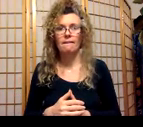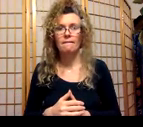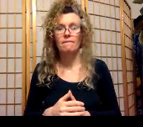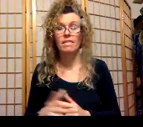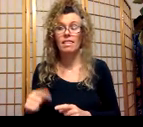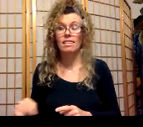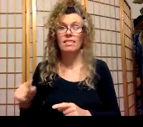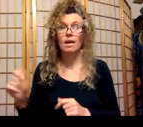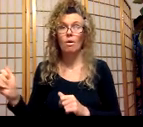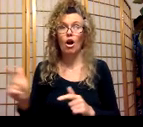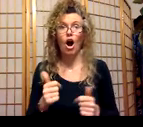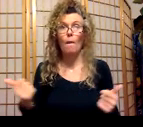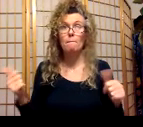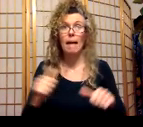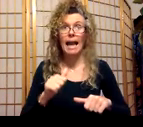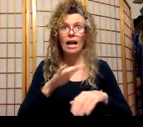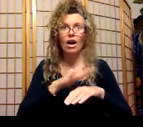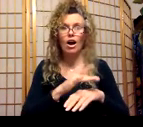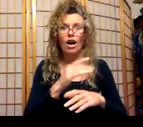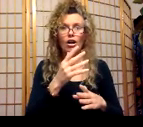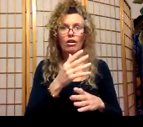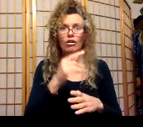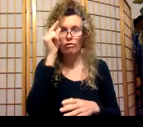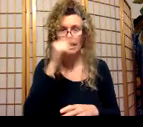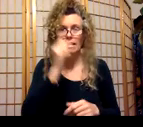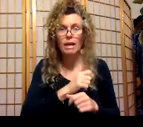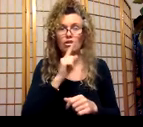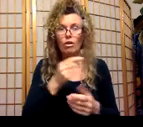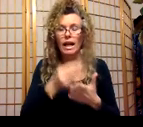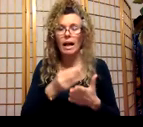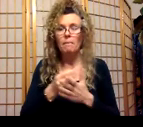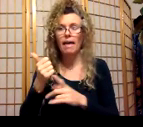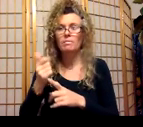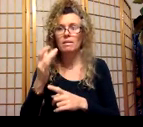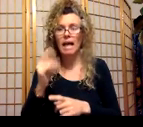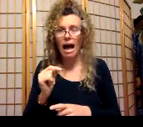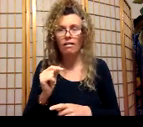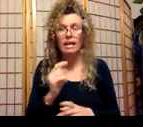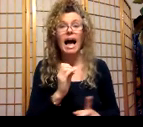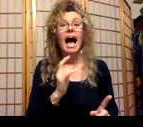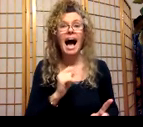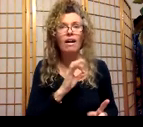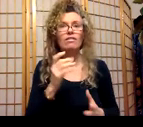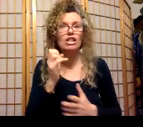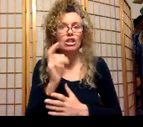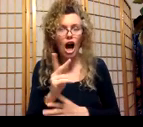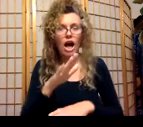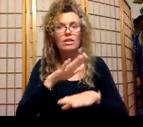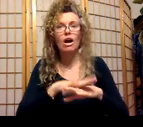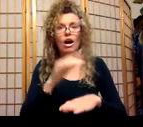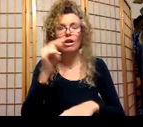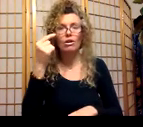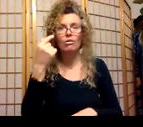They were all betting on Greece and made sure they could buy themselves out of stocks on Greece.